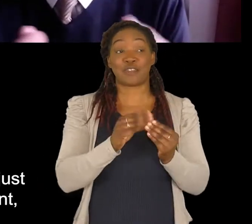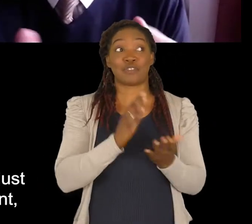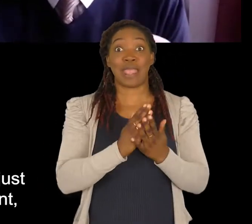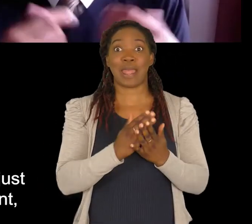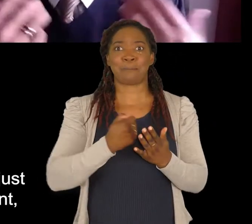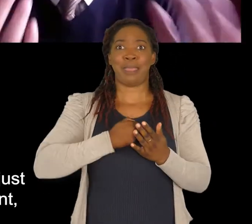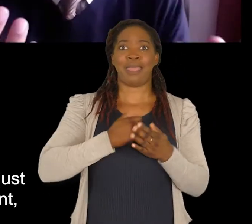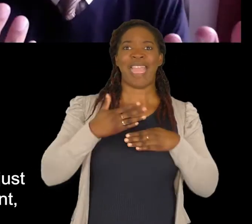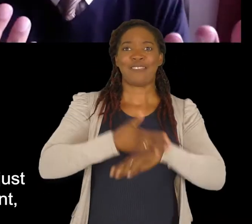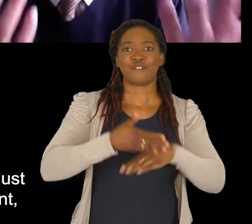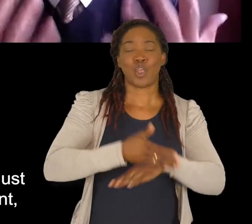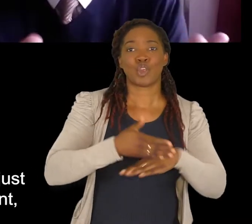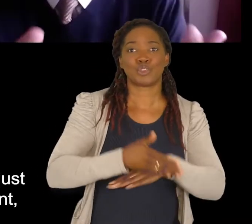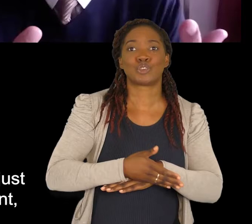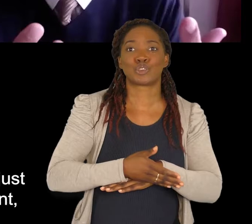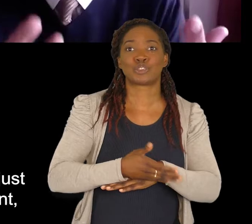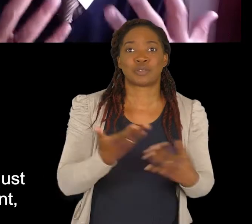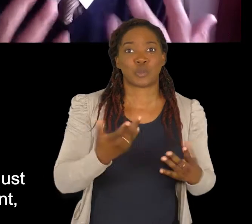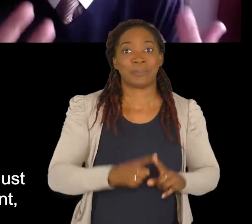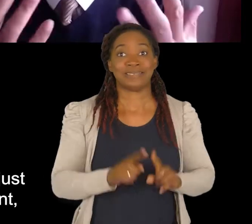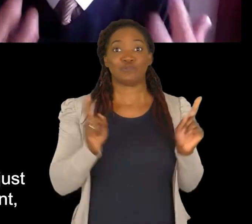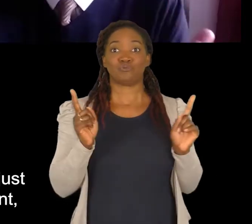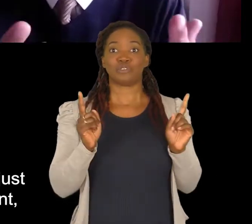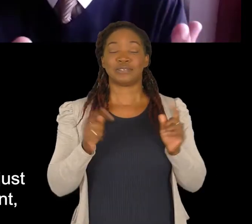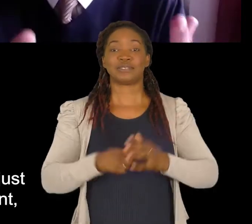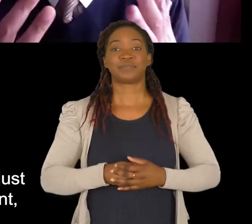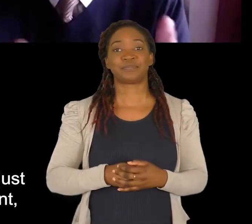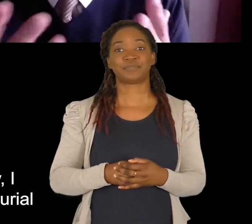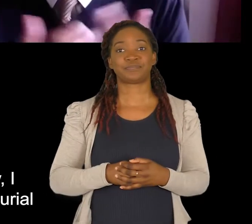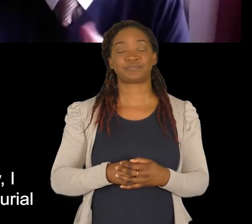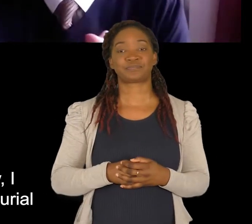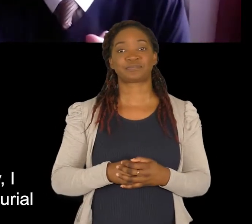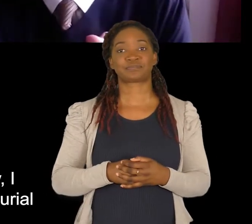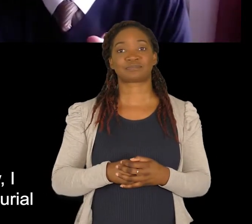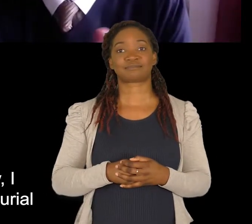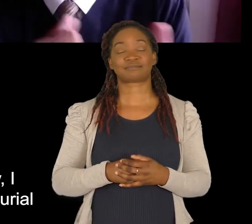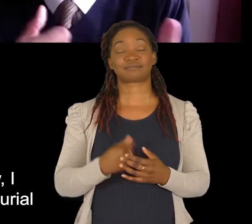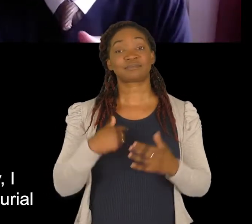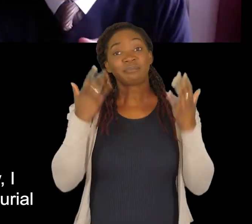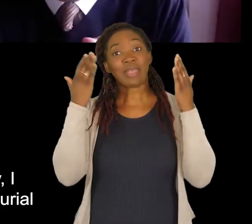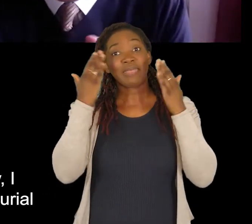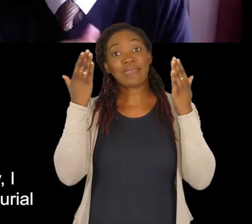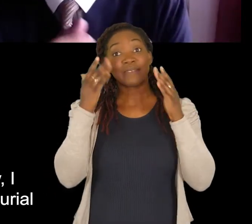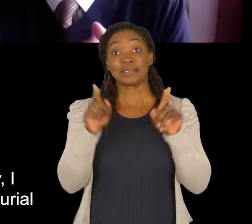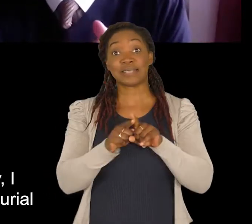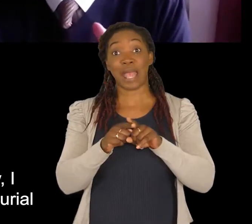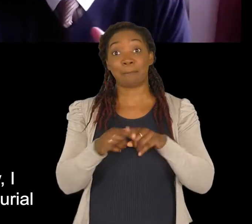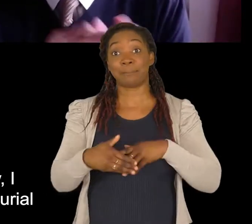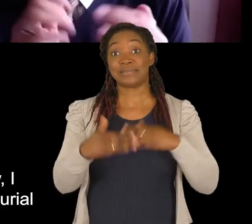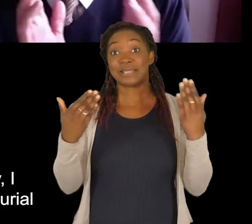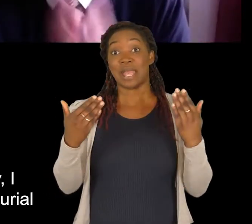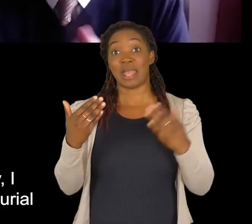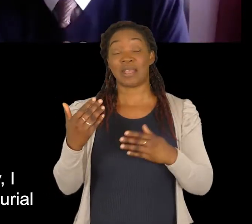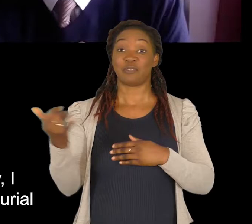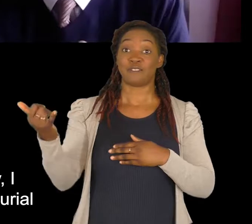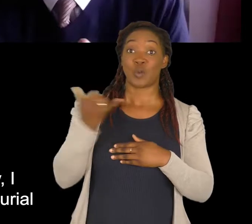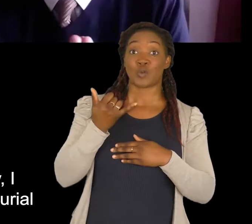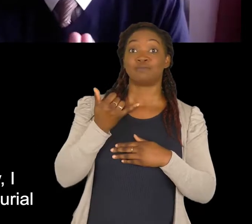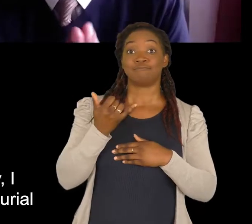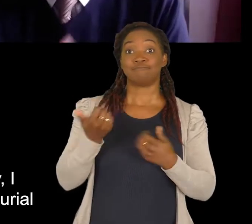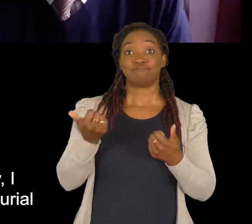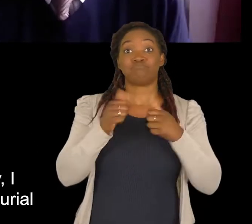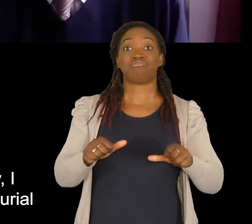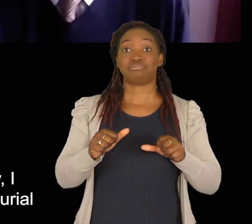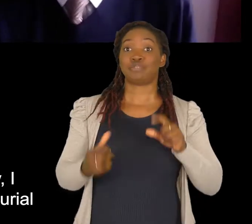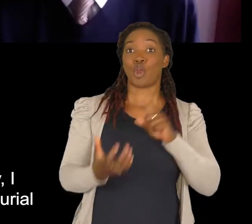everything. It was just the effort that had been made to be different, right? And in the evening, on the same day, I got